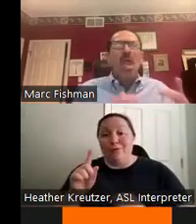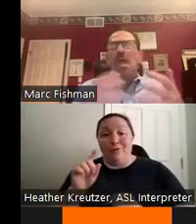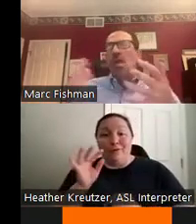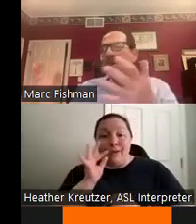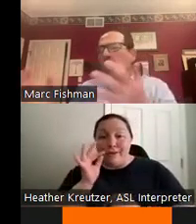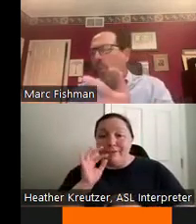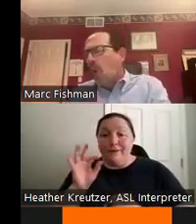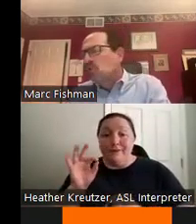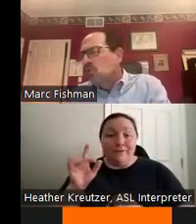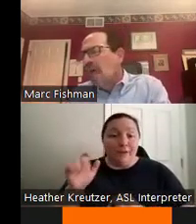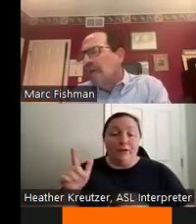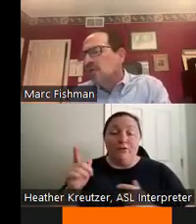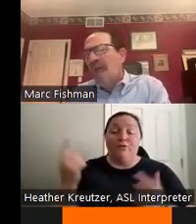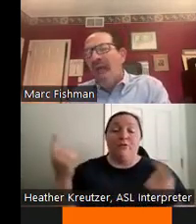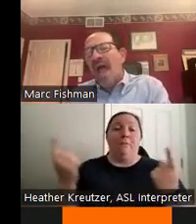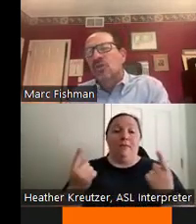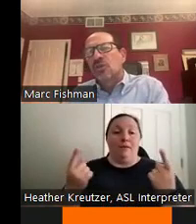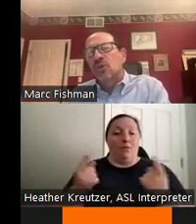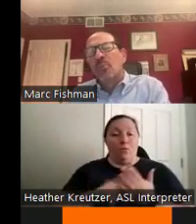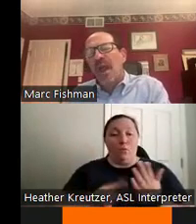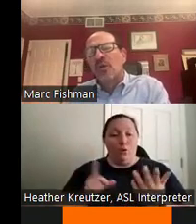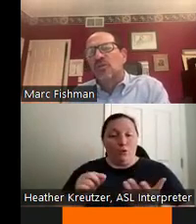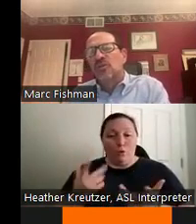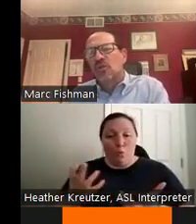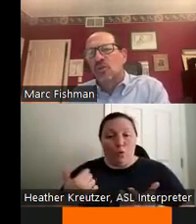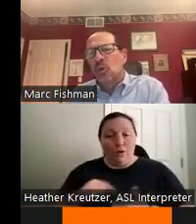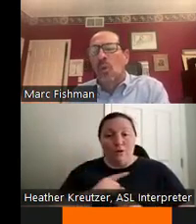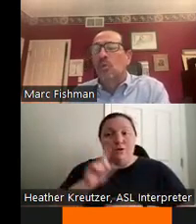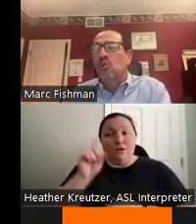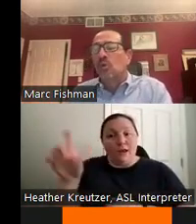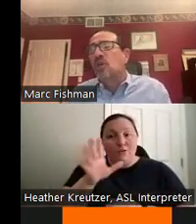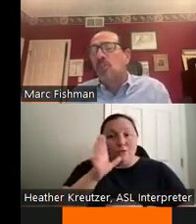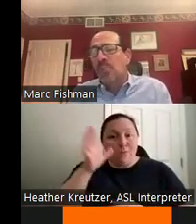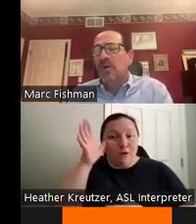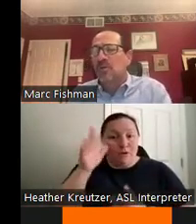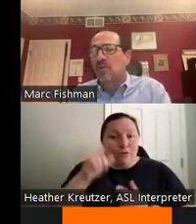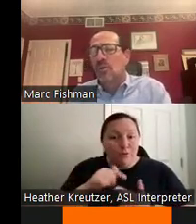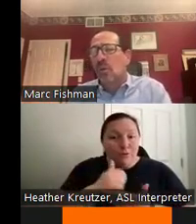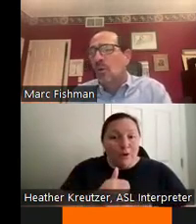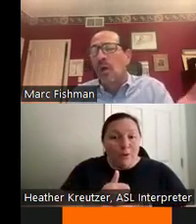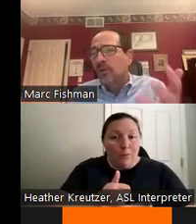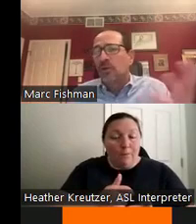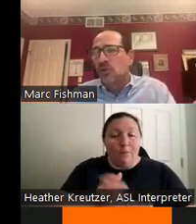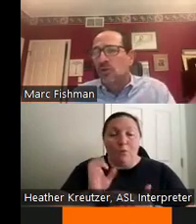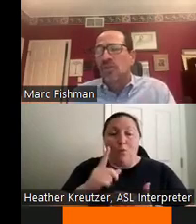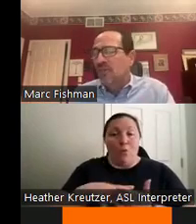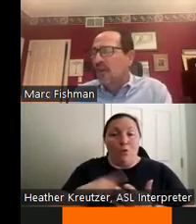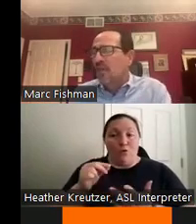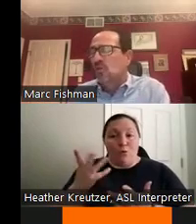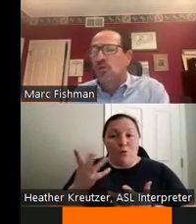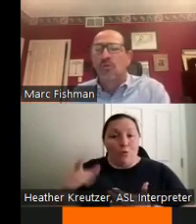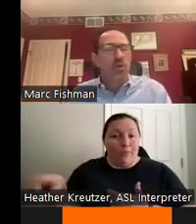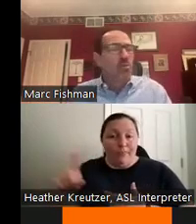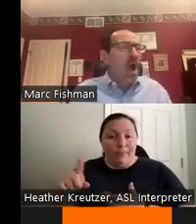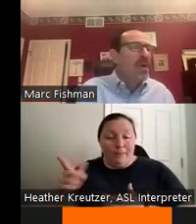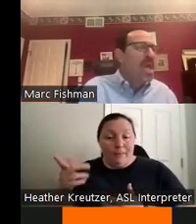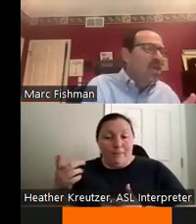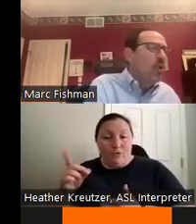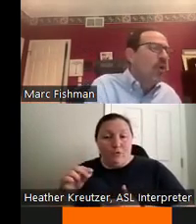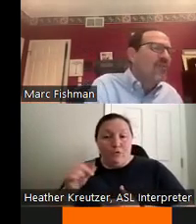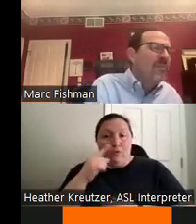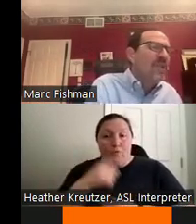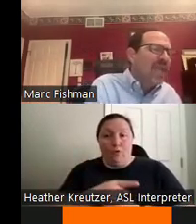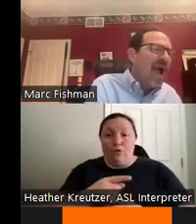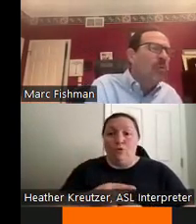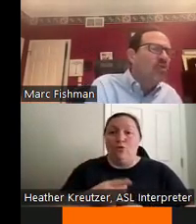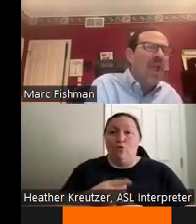it is, what would you like us to ask your parents to do, or what would you like your parents or other concerned significant others to do for you? Mom,